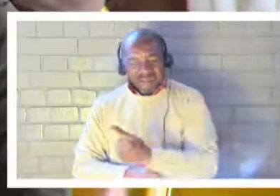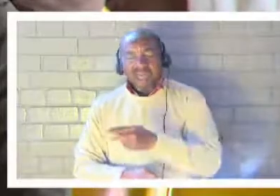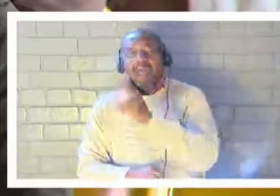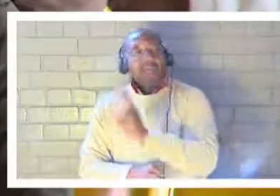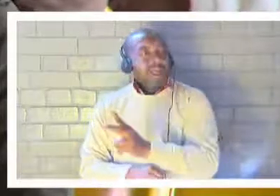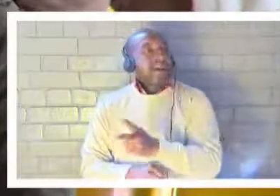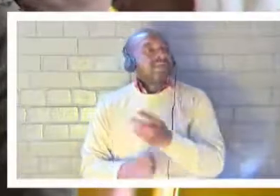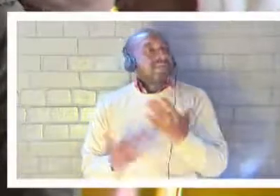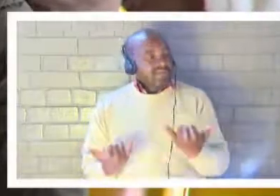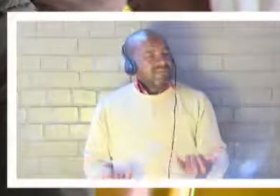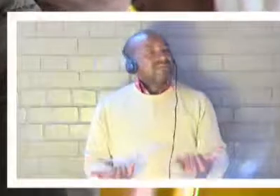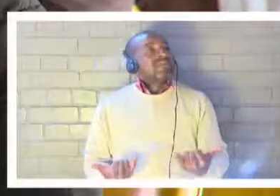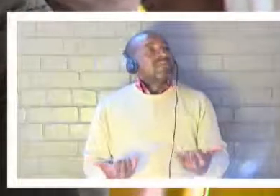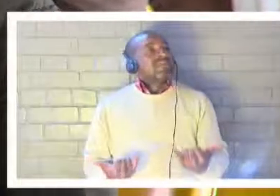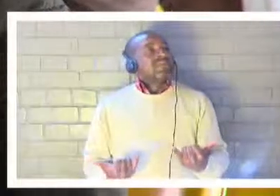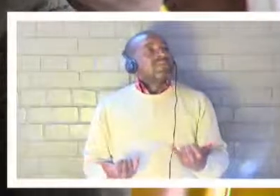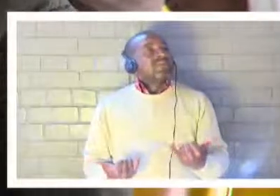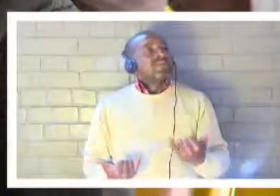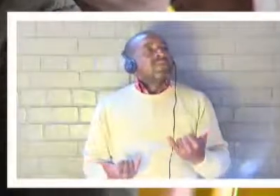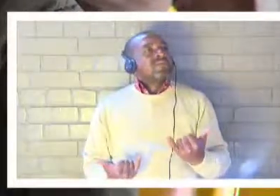what it even make things